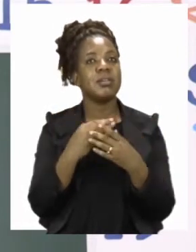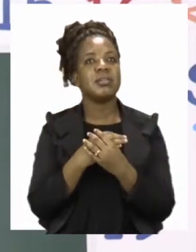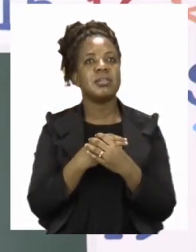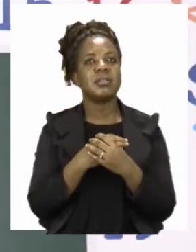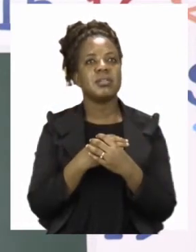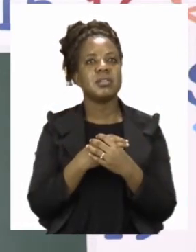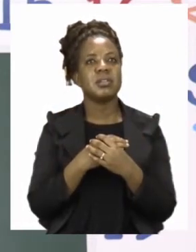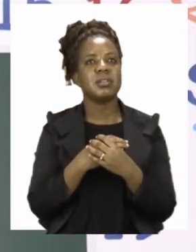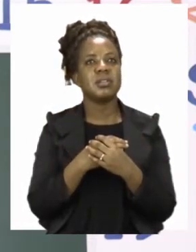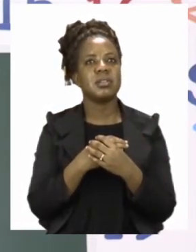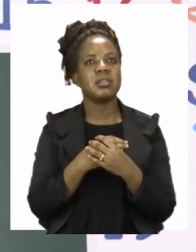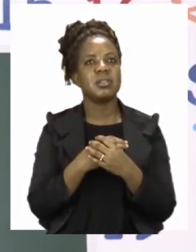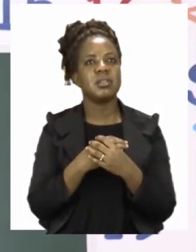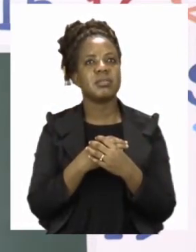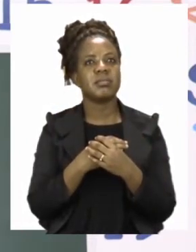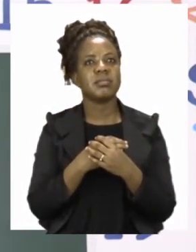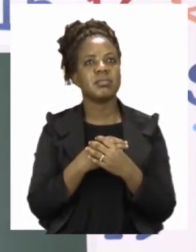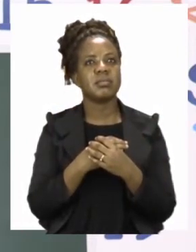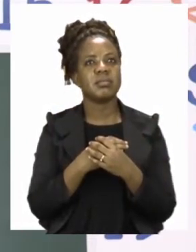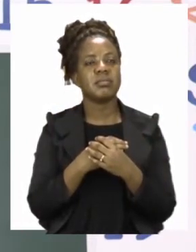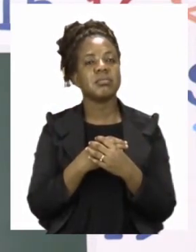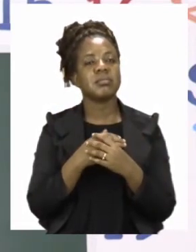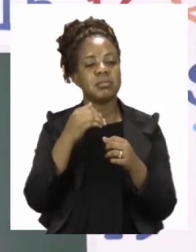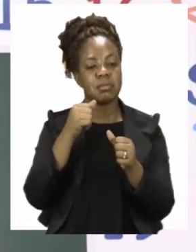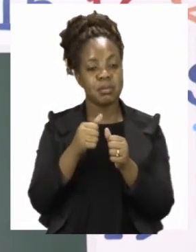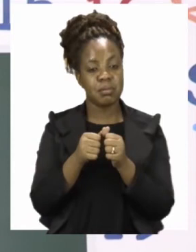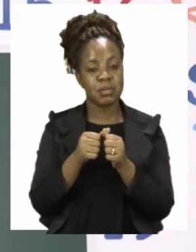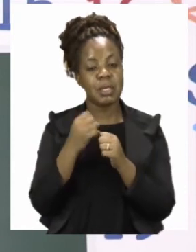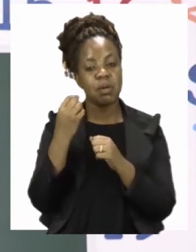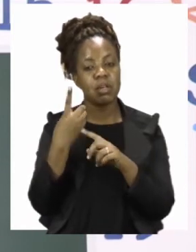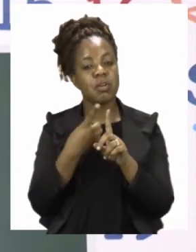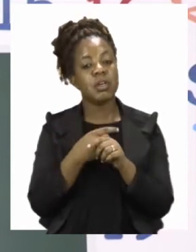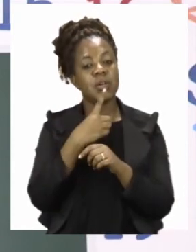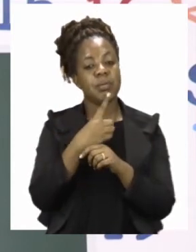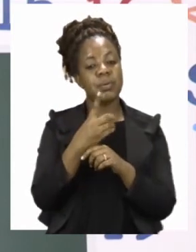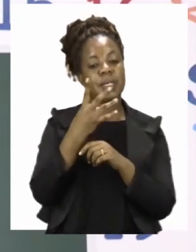We have the next number counting backwards is 17,